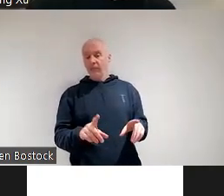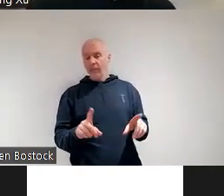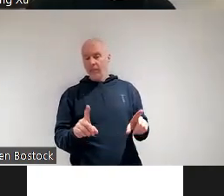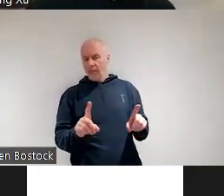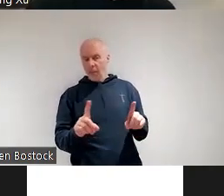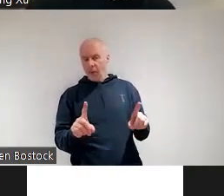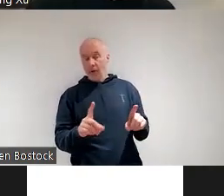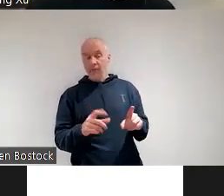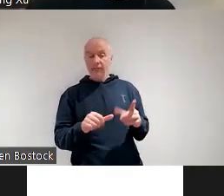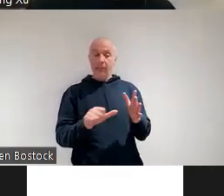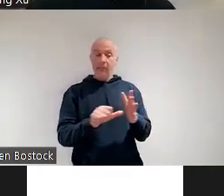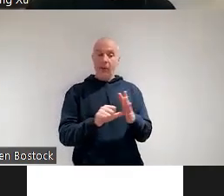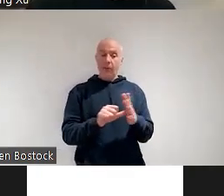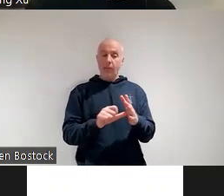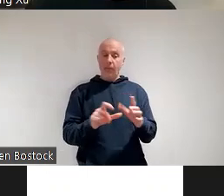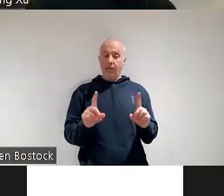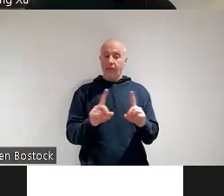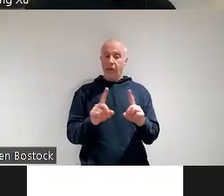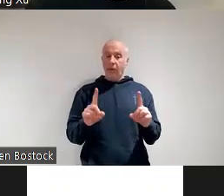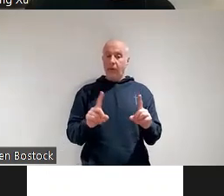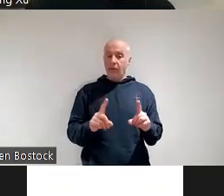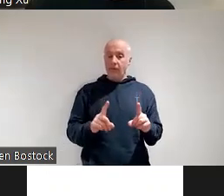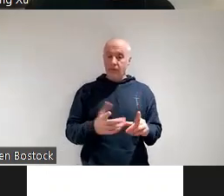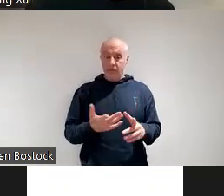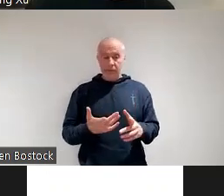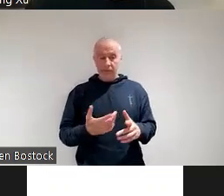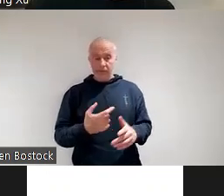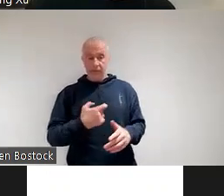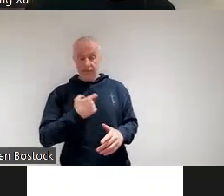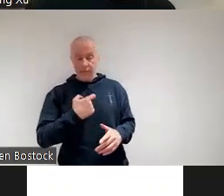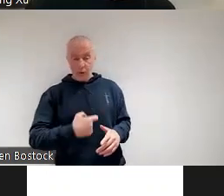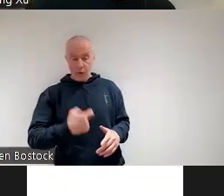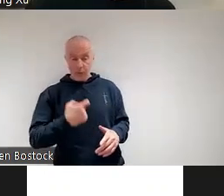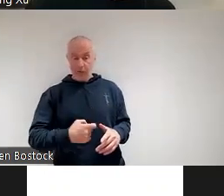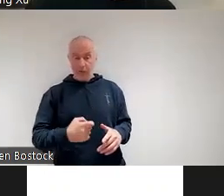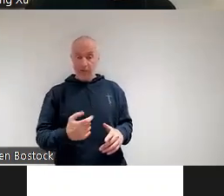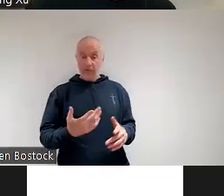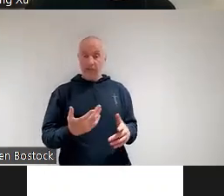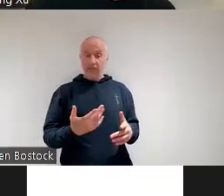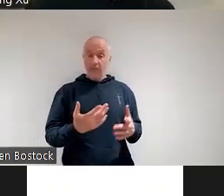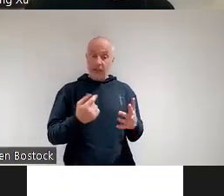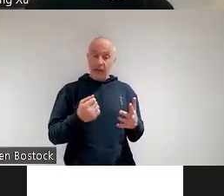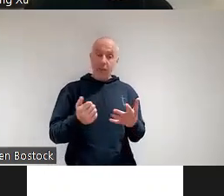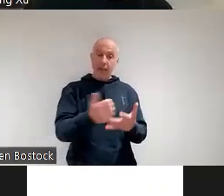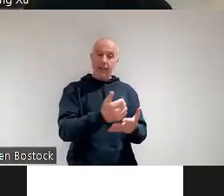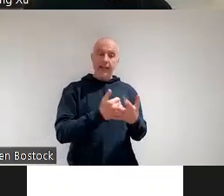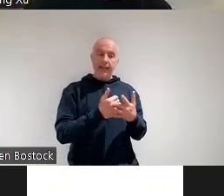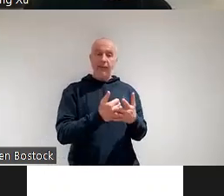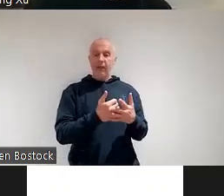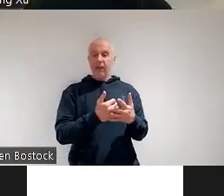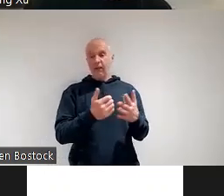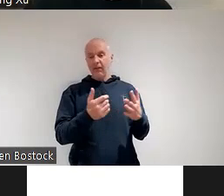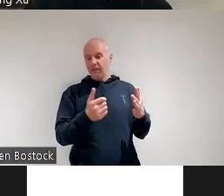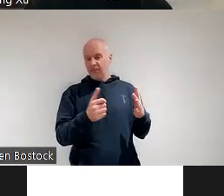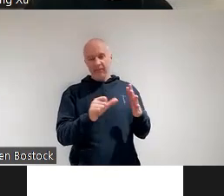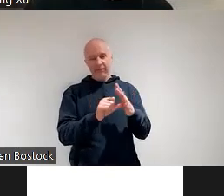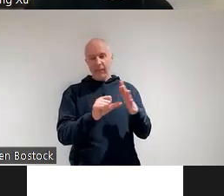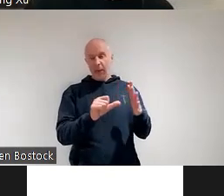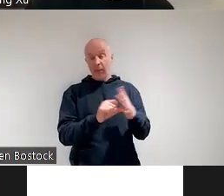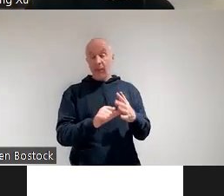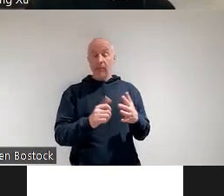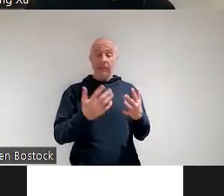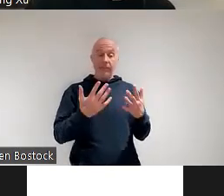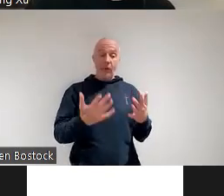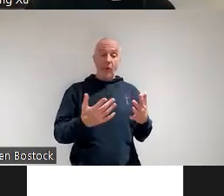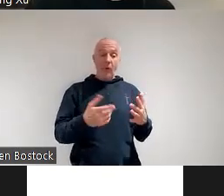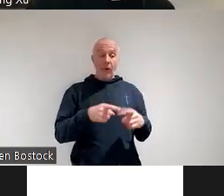problem for all the human beings, and so that could be a safety problem, or even if that